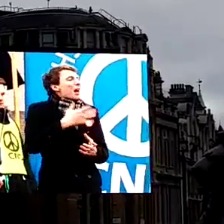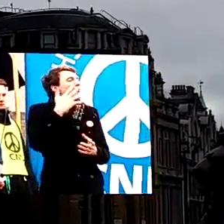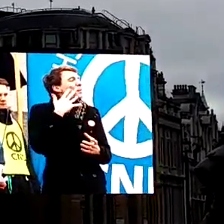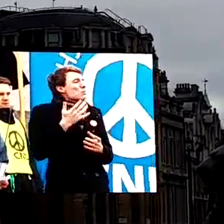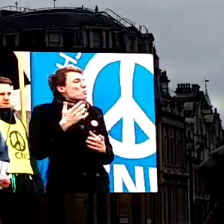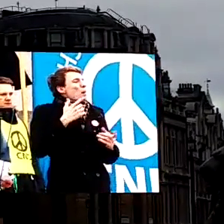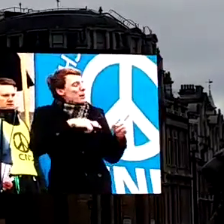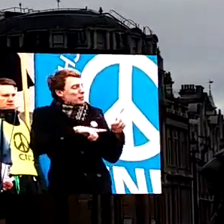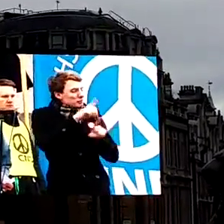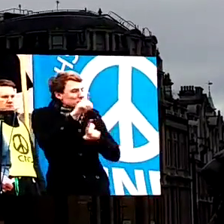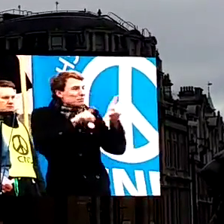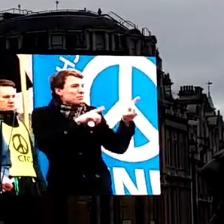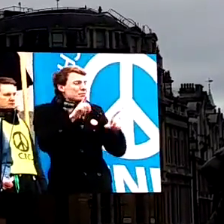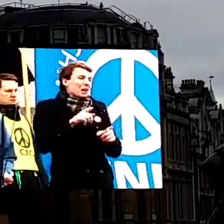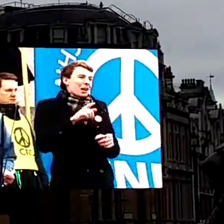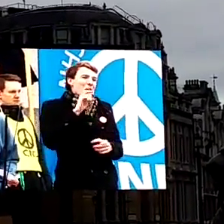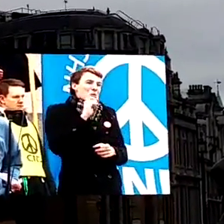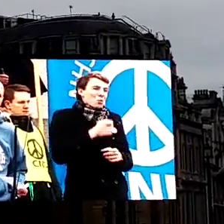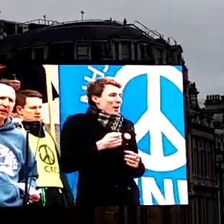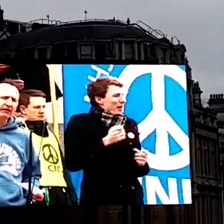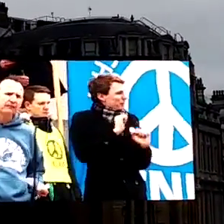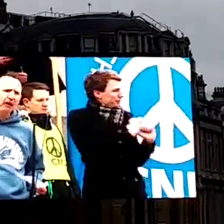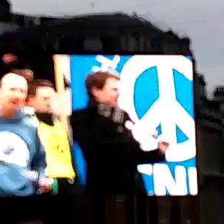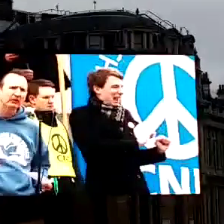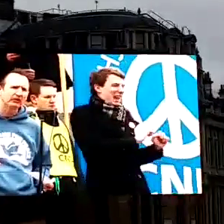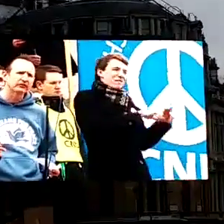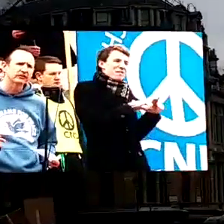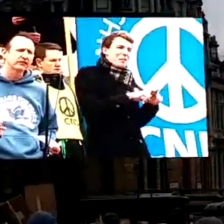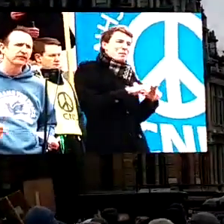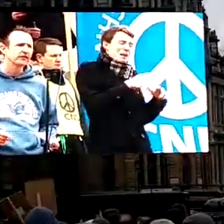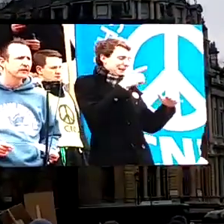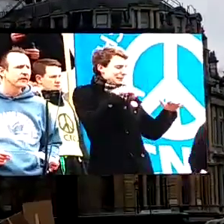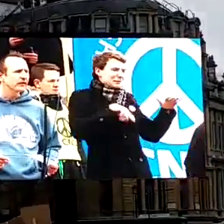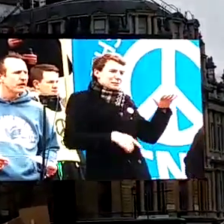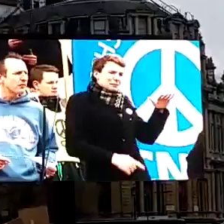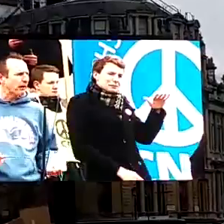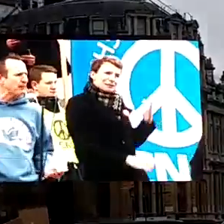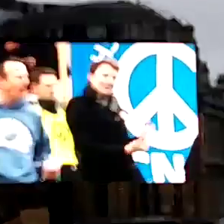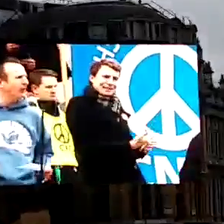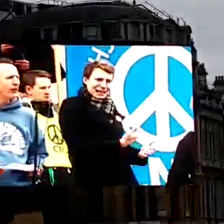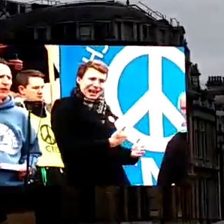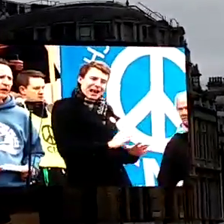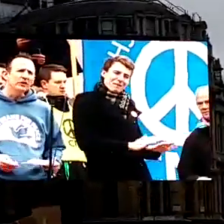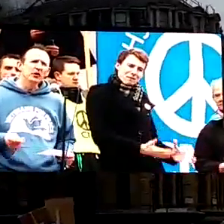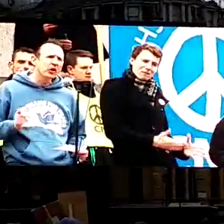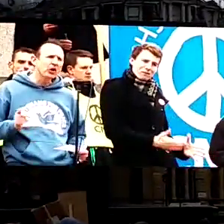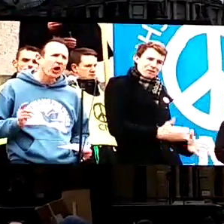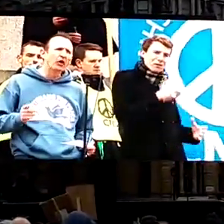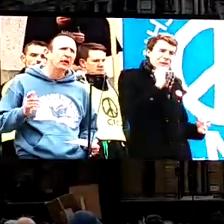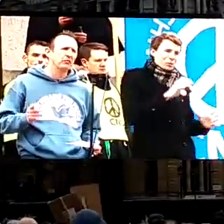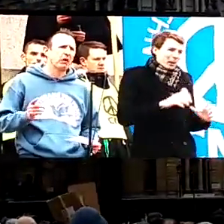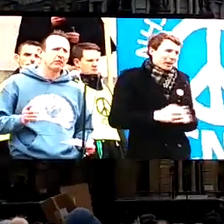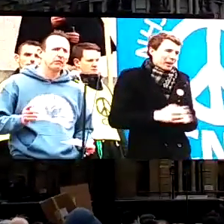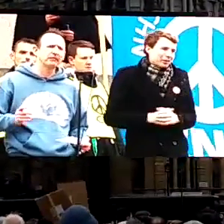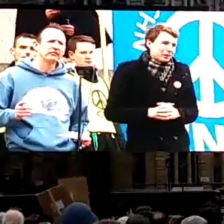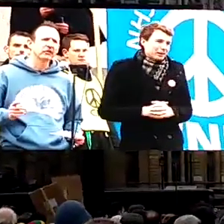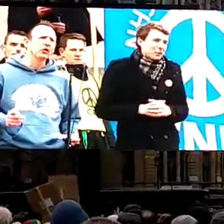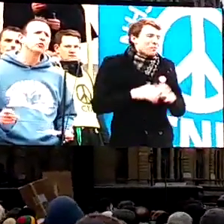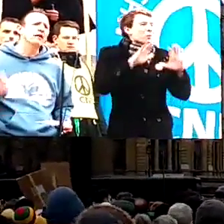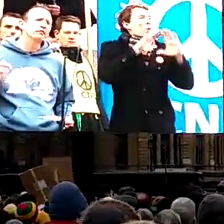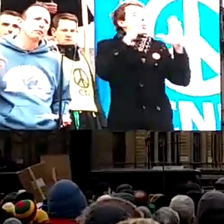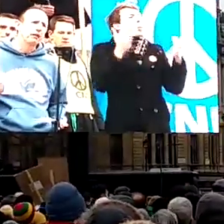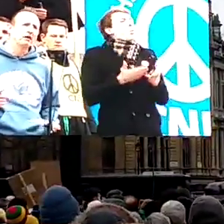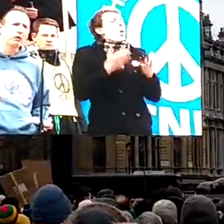safely tucked up with their families in their protected bunkers. People, you can't get world